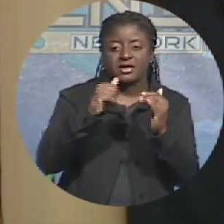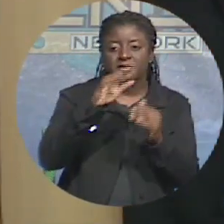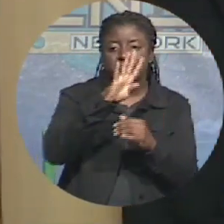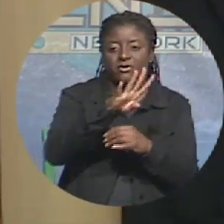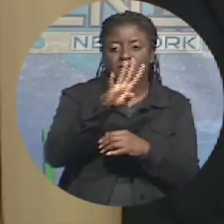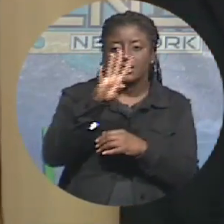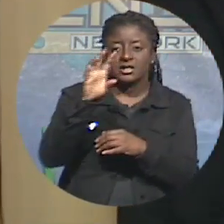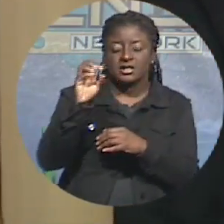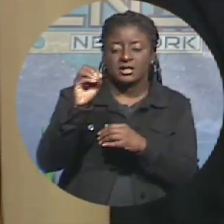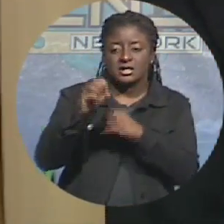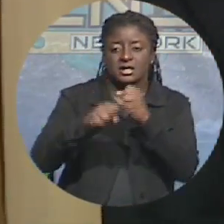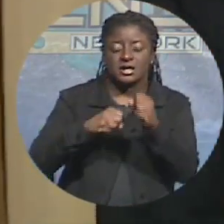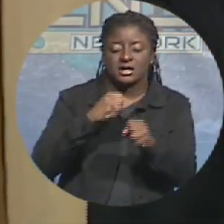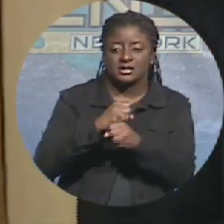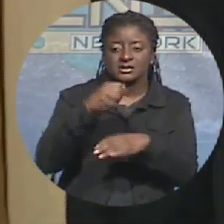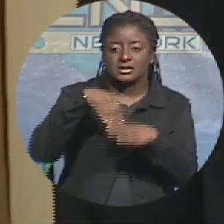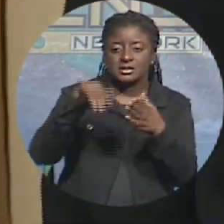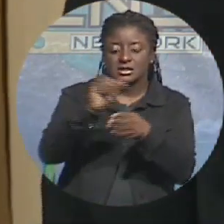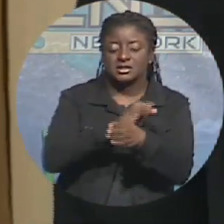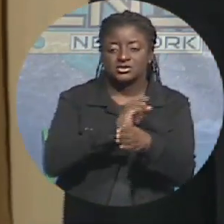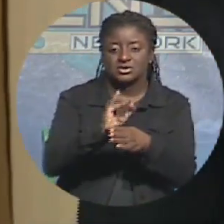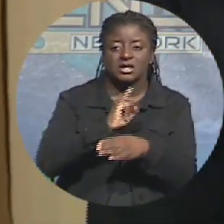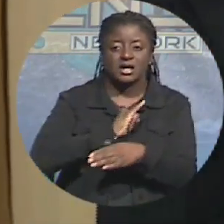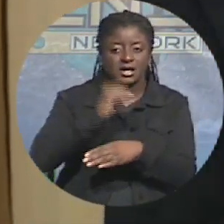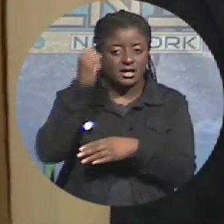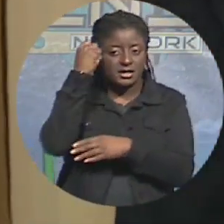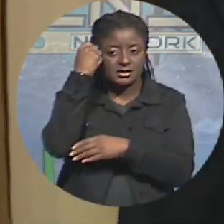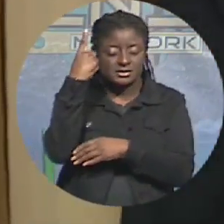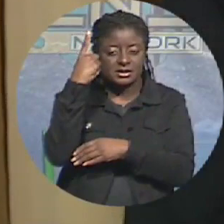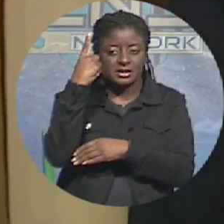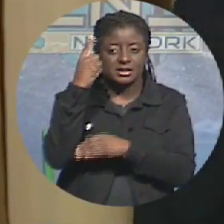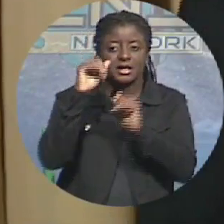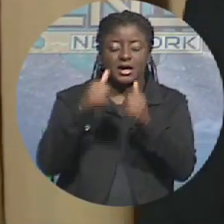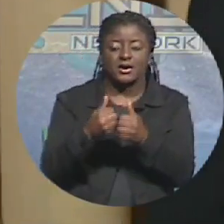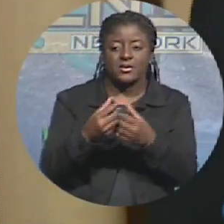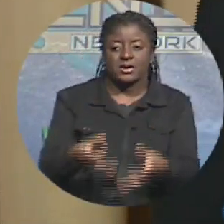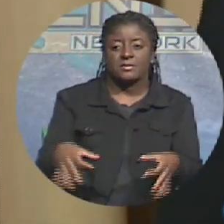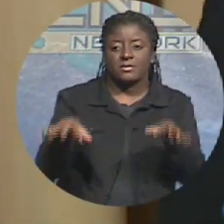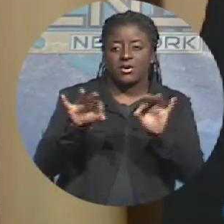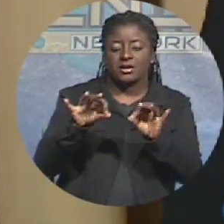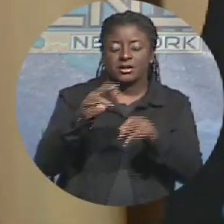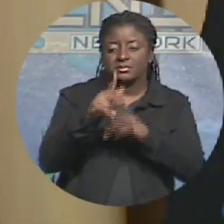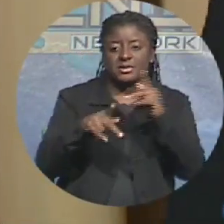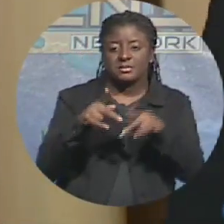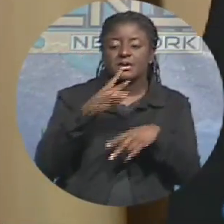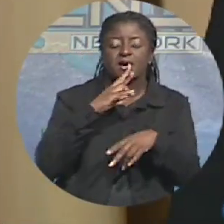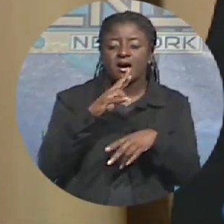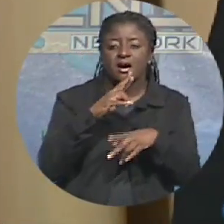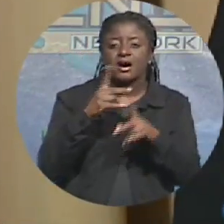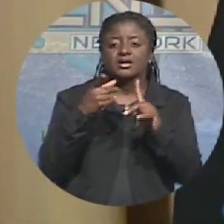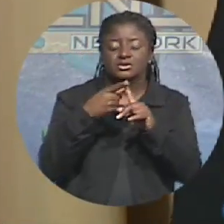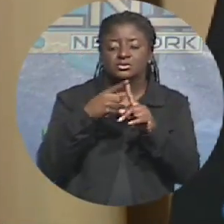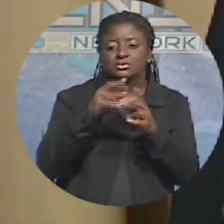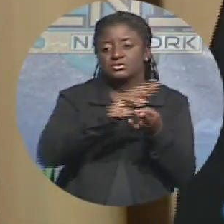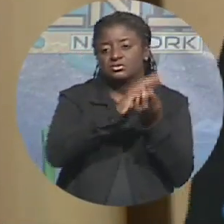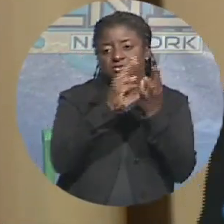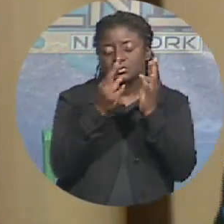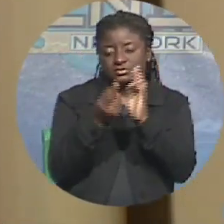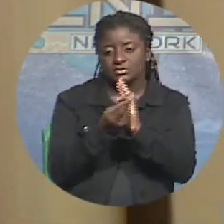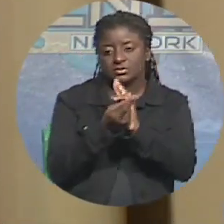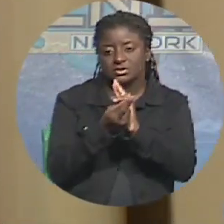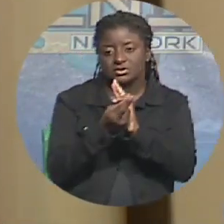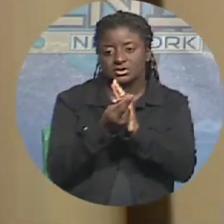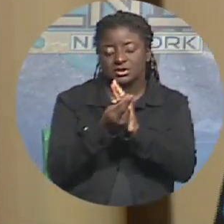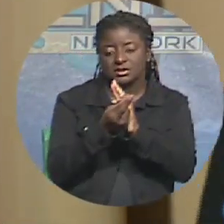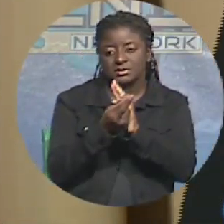I understand how important the people in the medical profession are to reforming our healthcare delivery system and